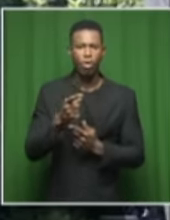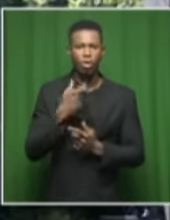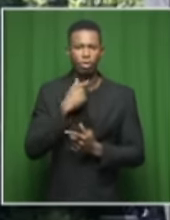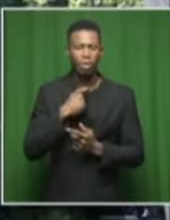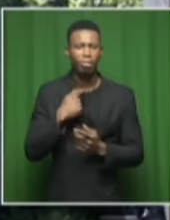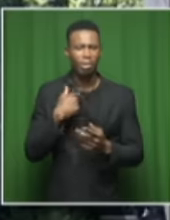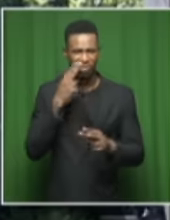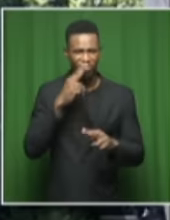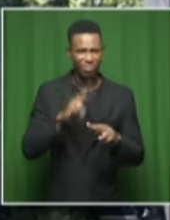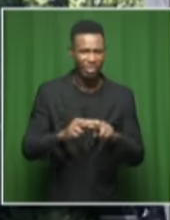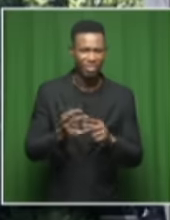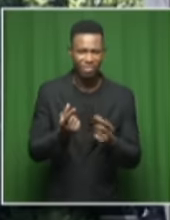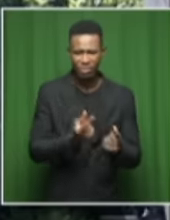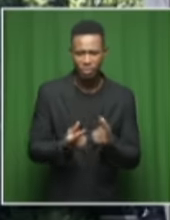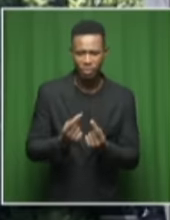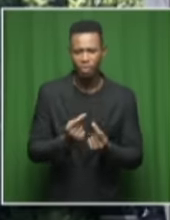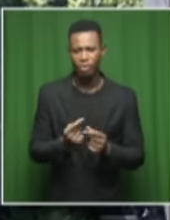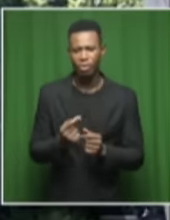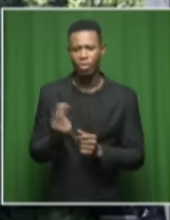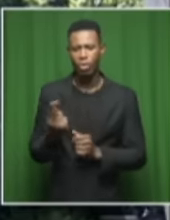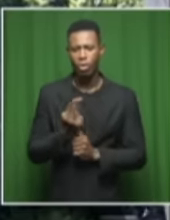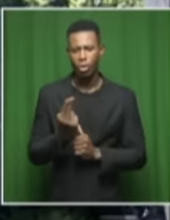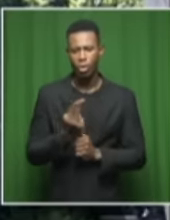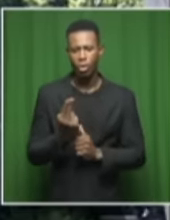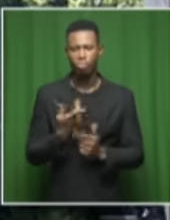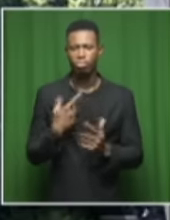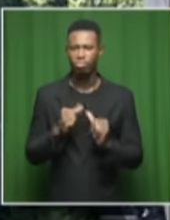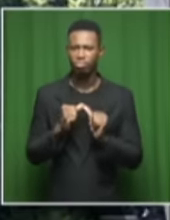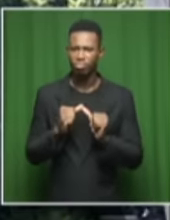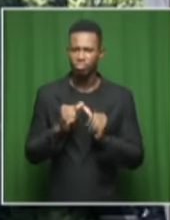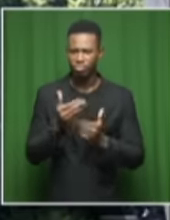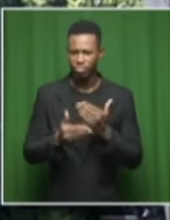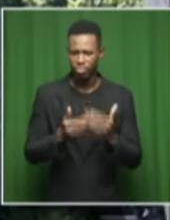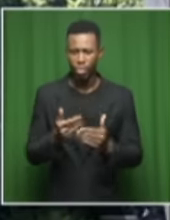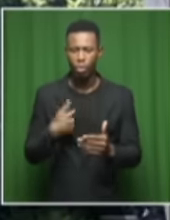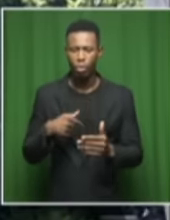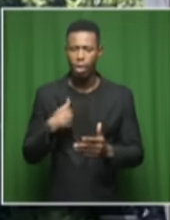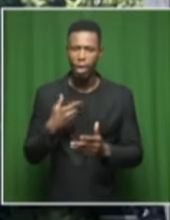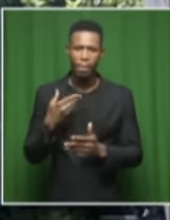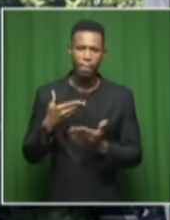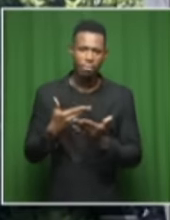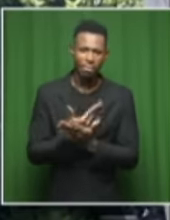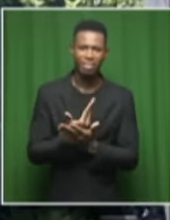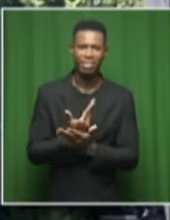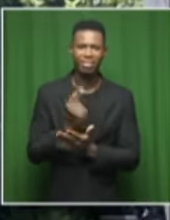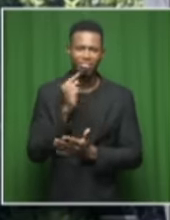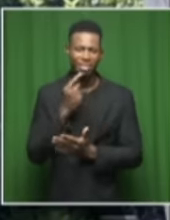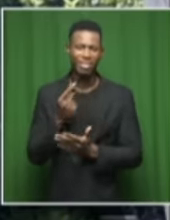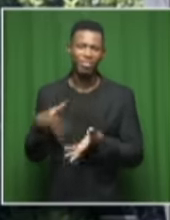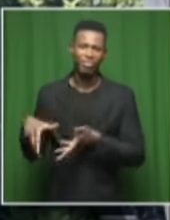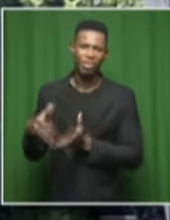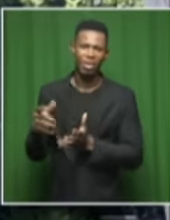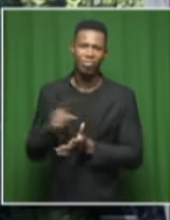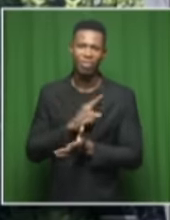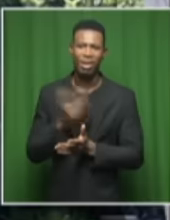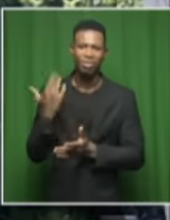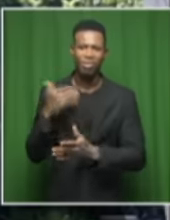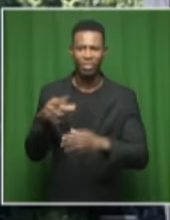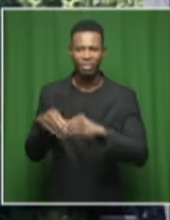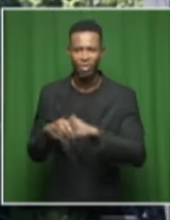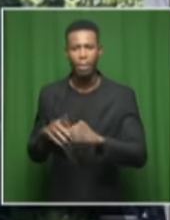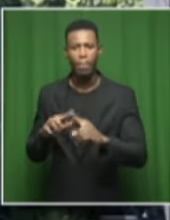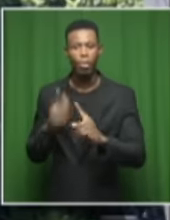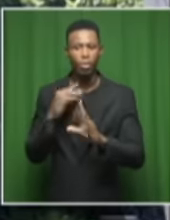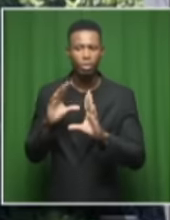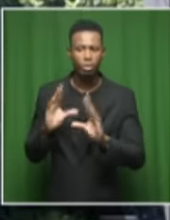a little bit of fun and trying to keep going. You know, we all miss rugby once you stop playing, but